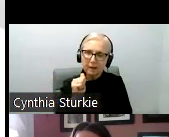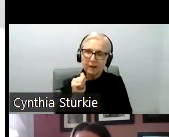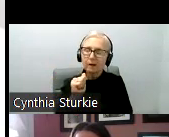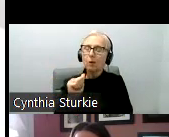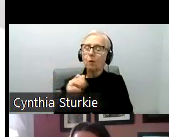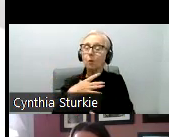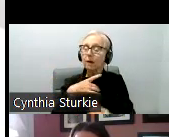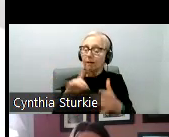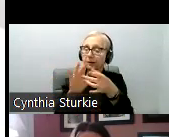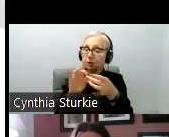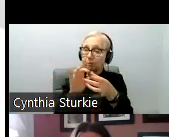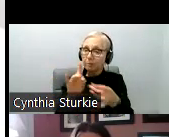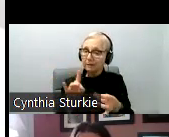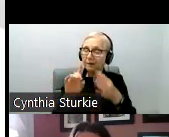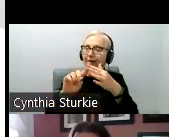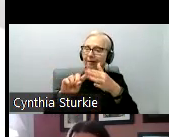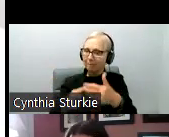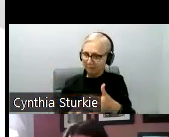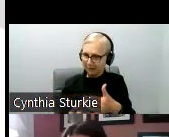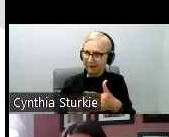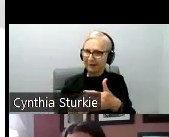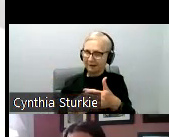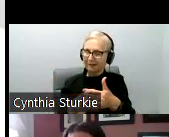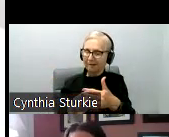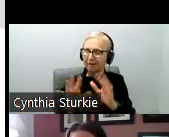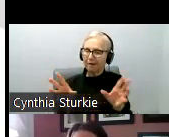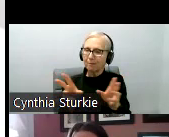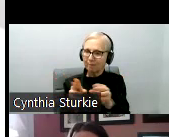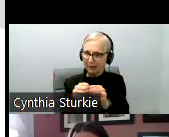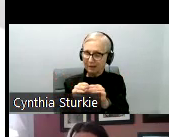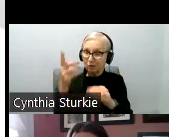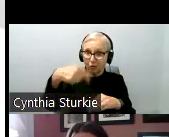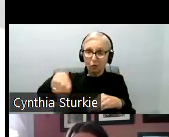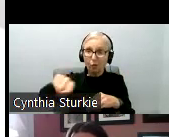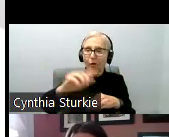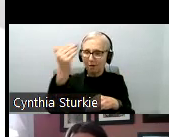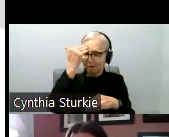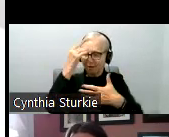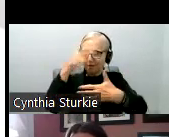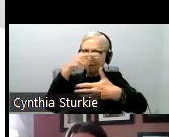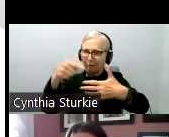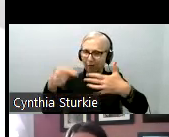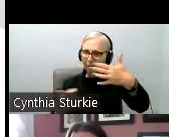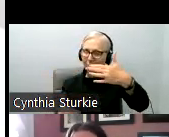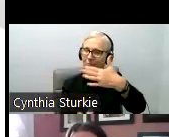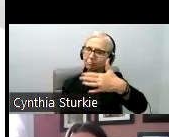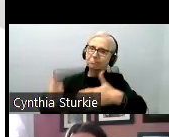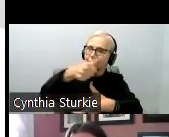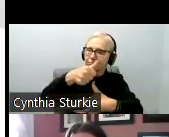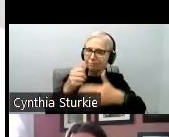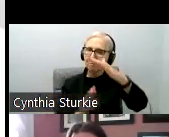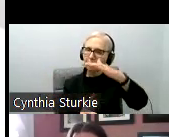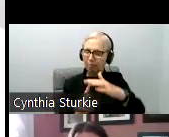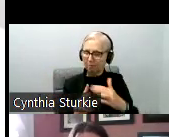mention them at the beginning of all of our stakeholder meetings, so you all know what those top priorities and values are